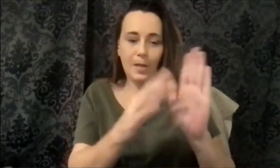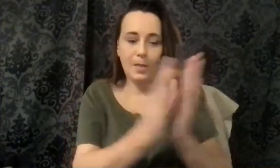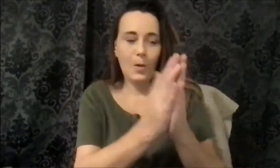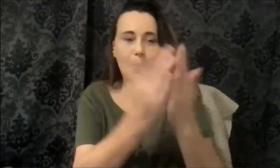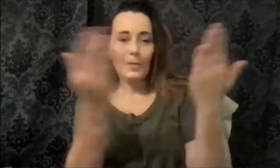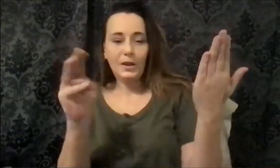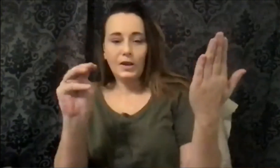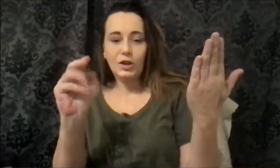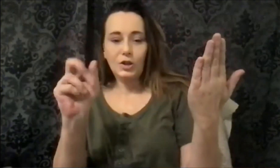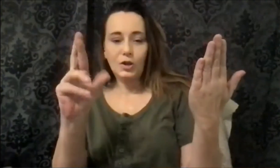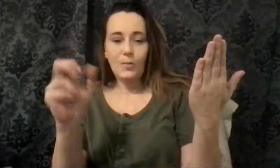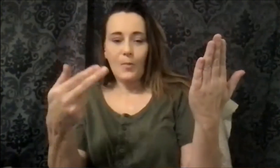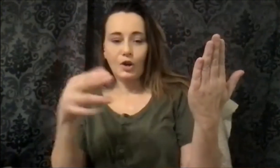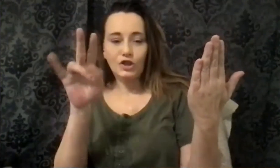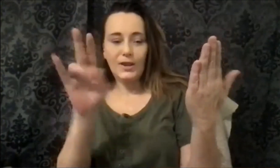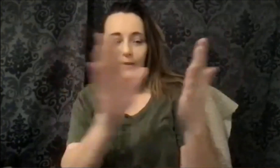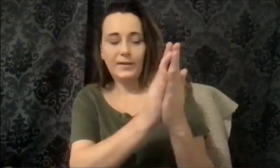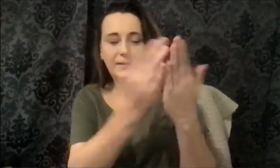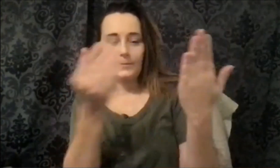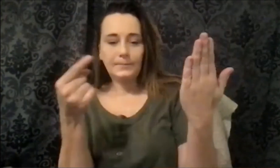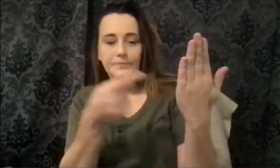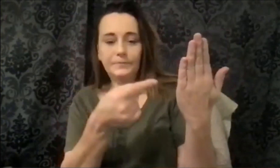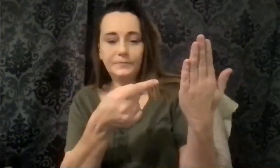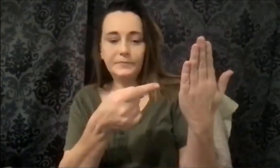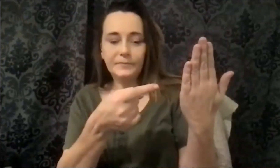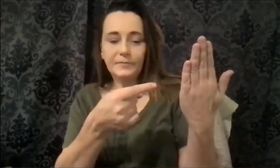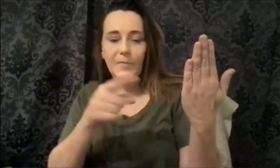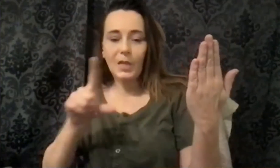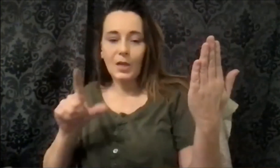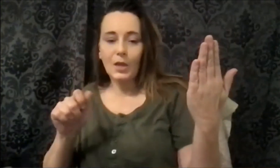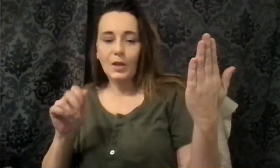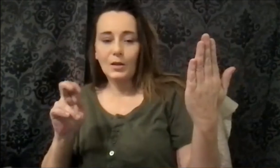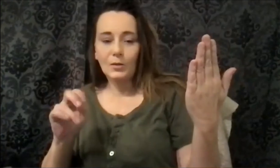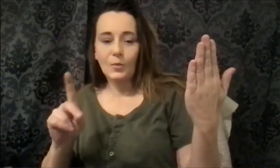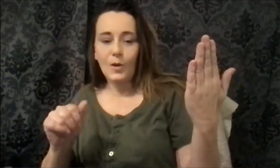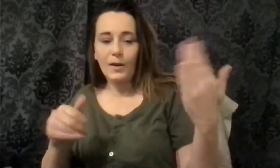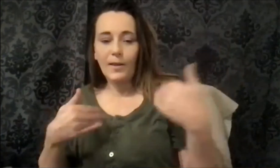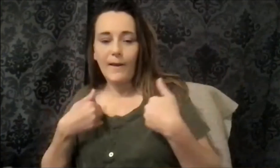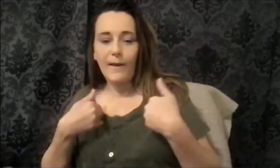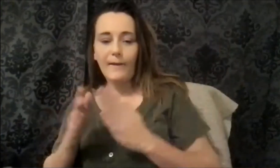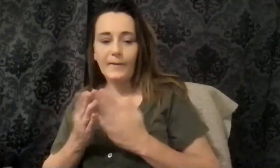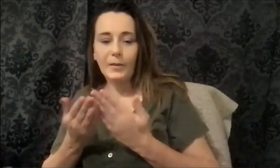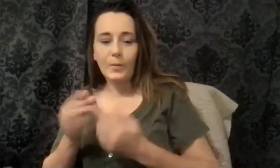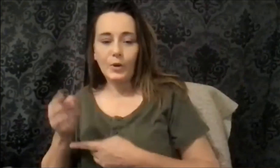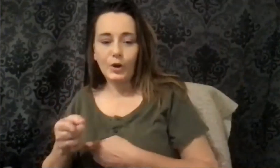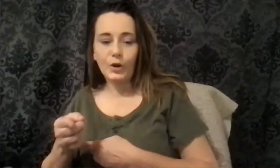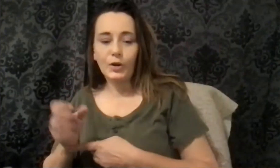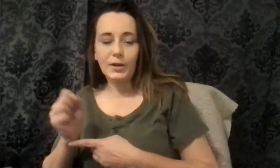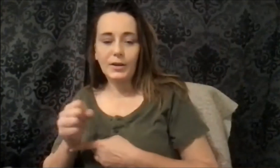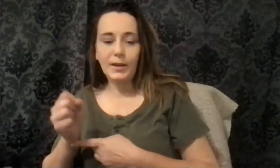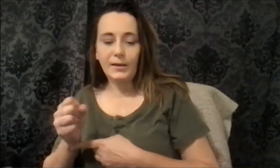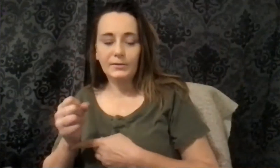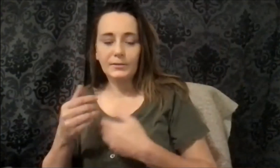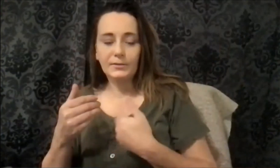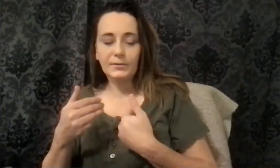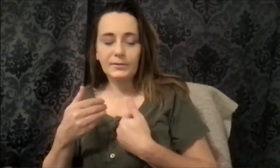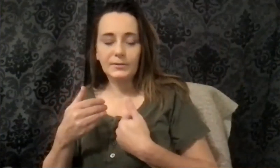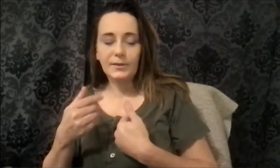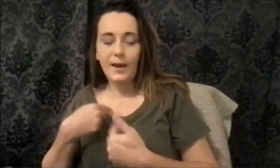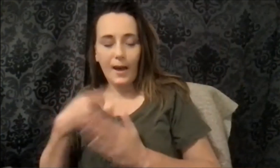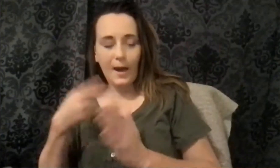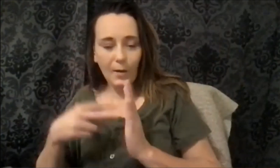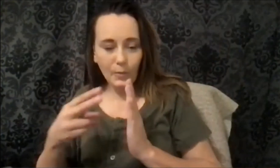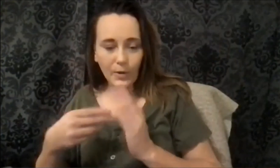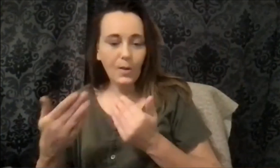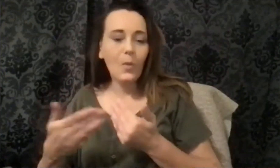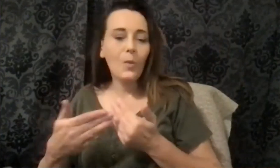March 7th. Yes, ma'am. I have the book as well, and there are pages, because I read it just about